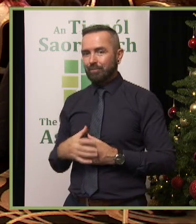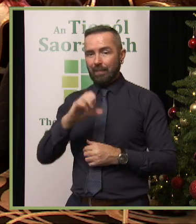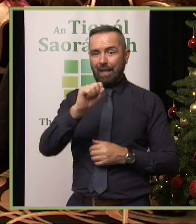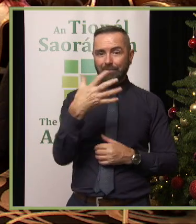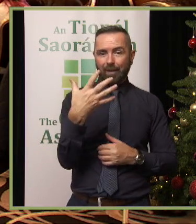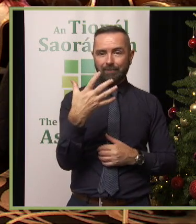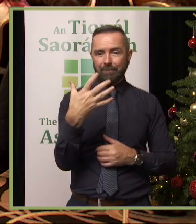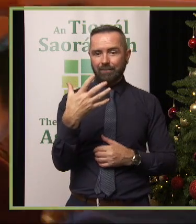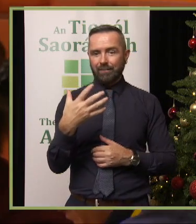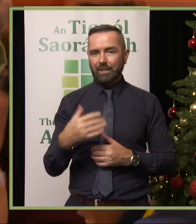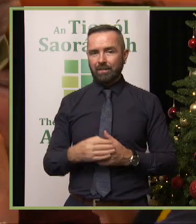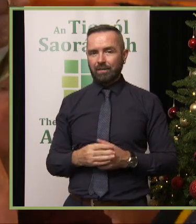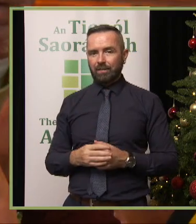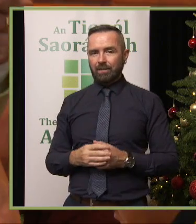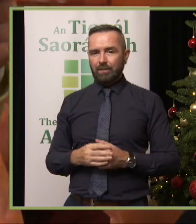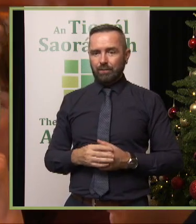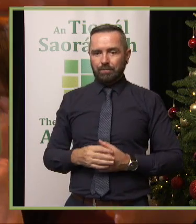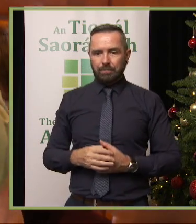S5.